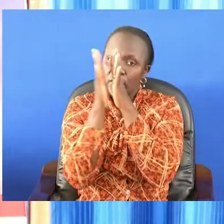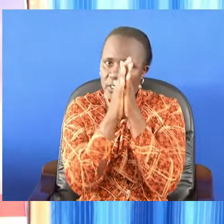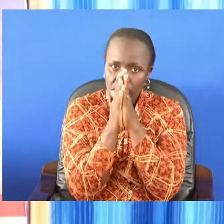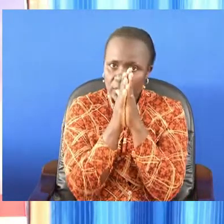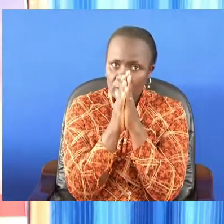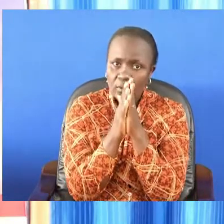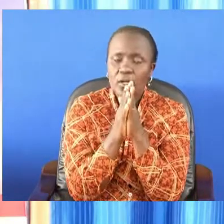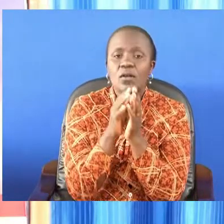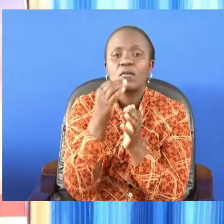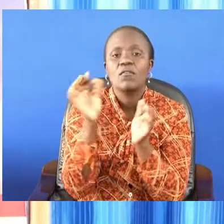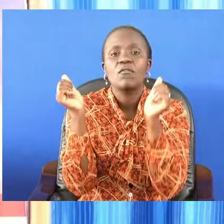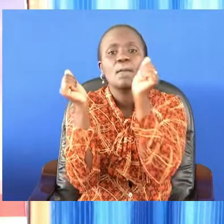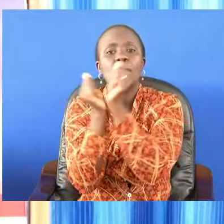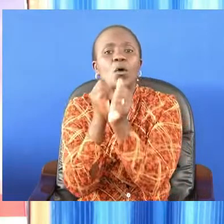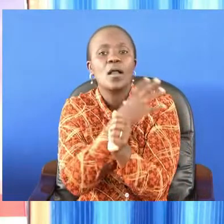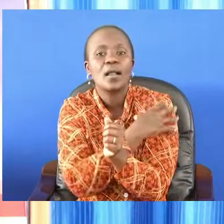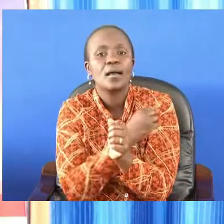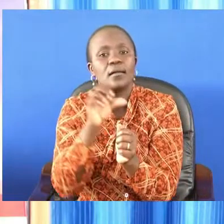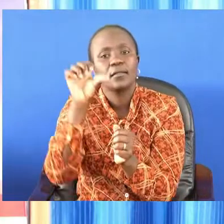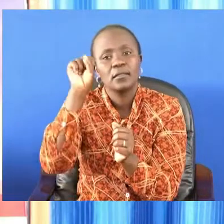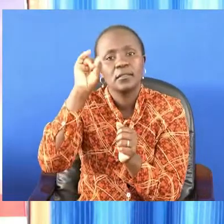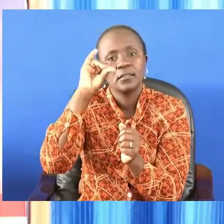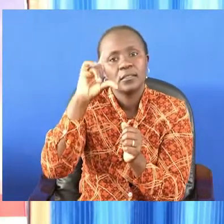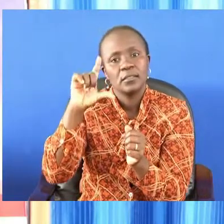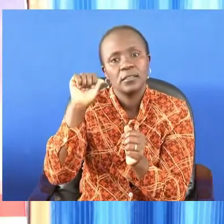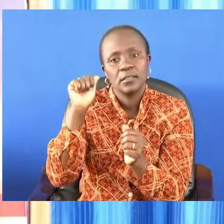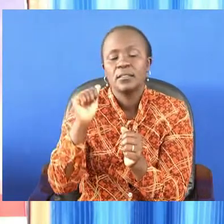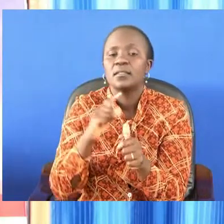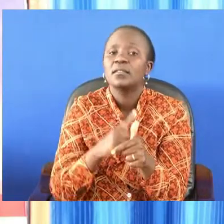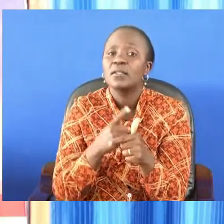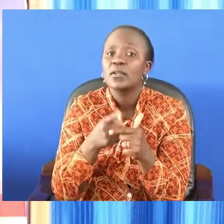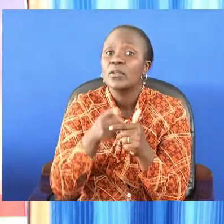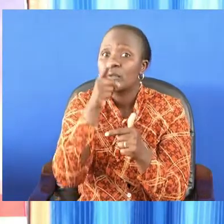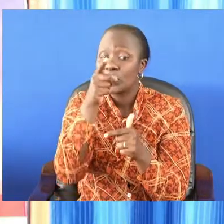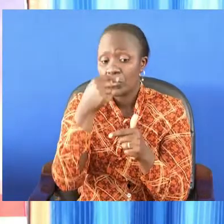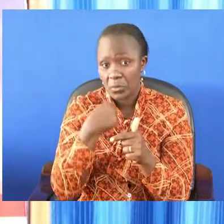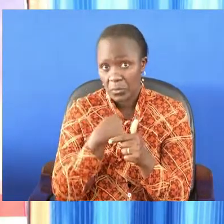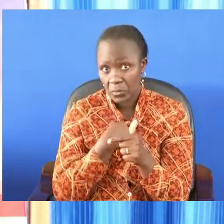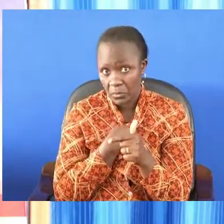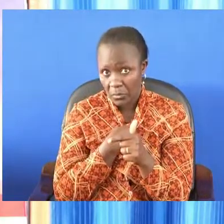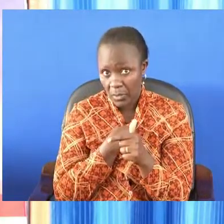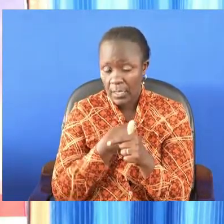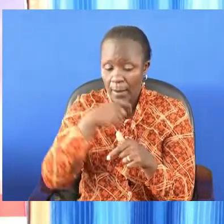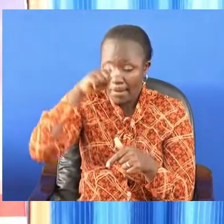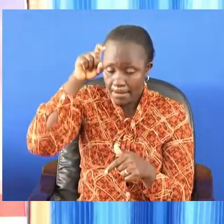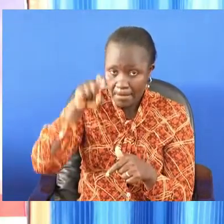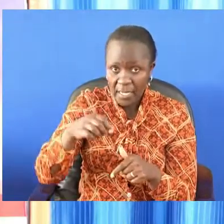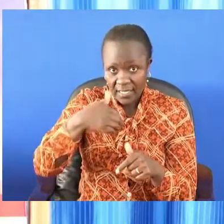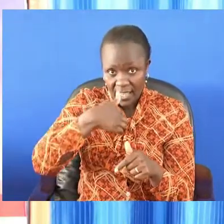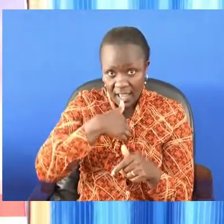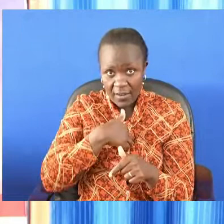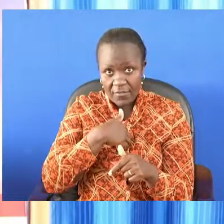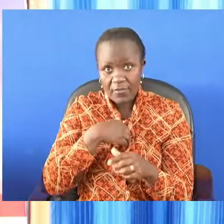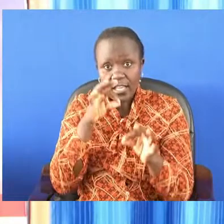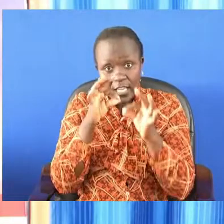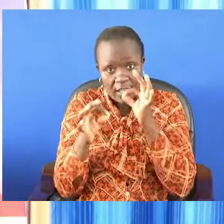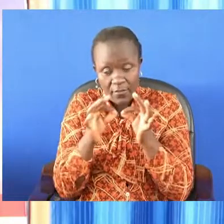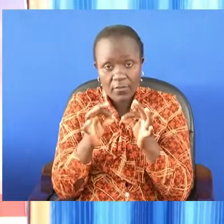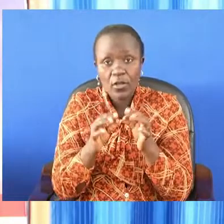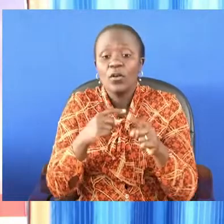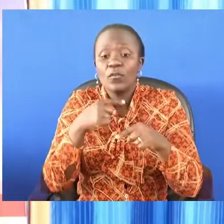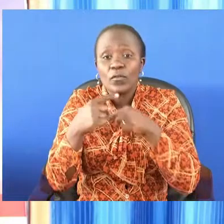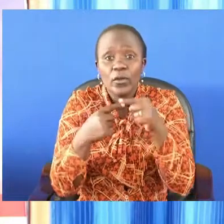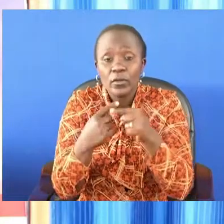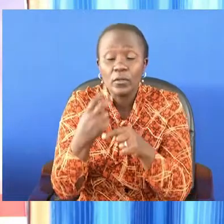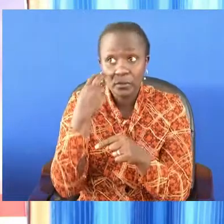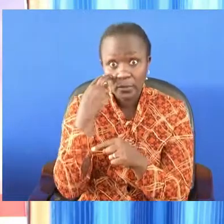of Paul and Silas to lift up a few things that you and I must have if we are